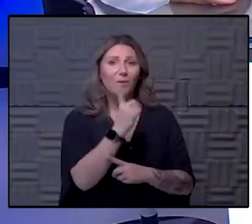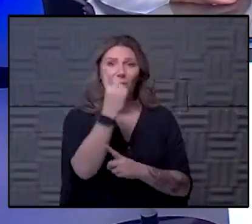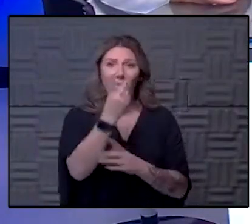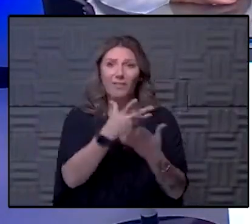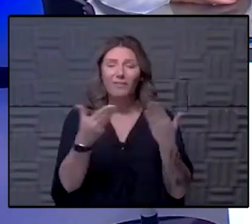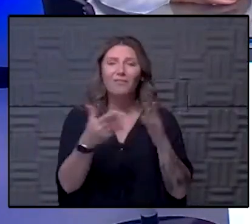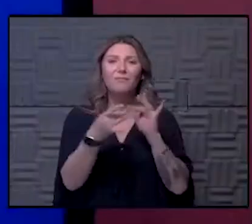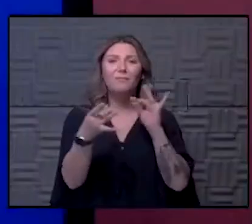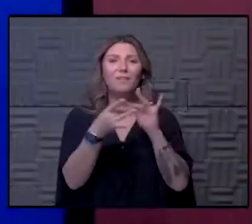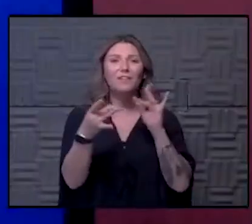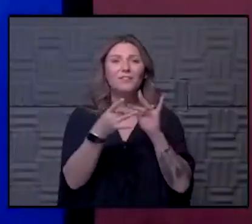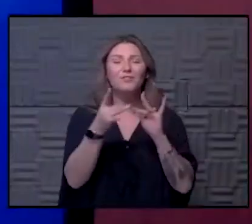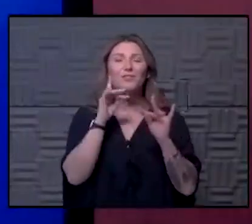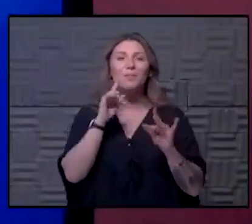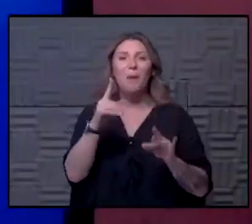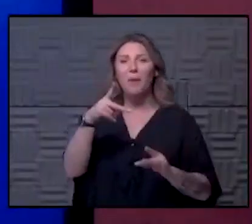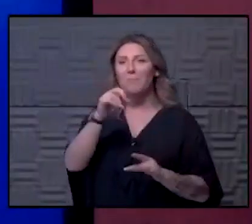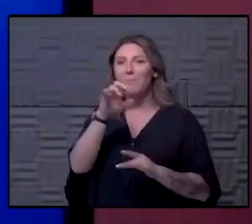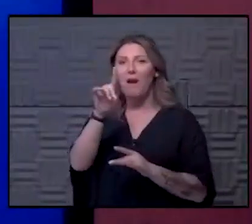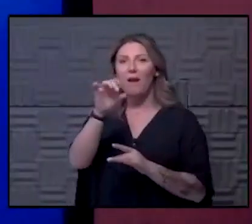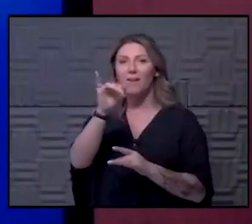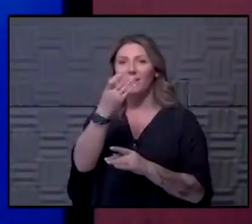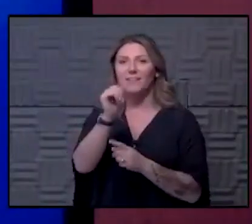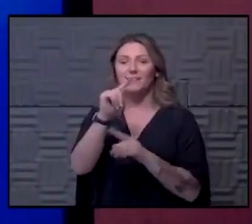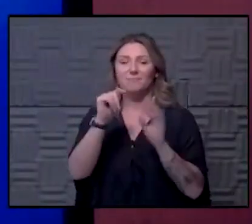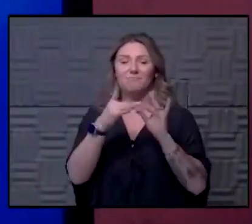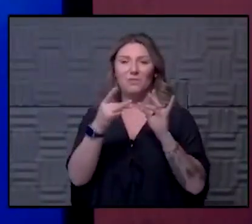in that podcast I referenced earlier today was that the